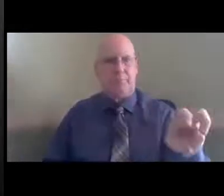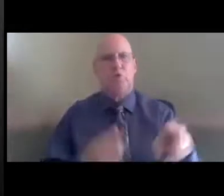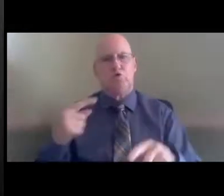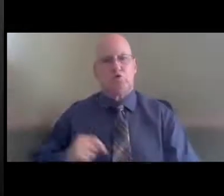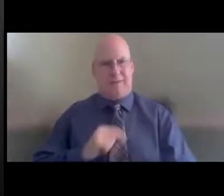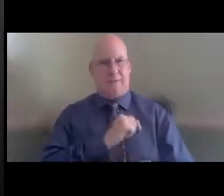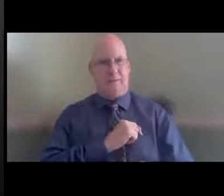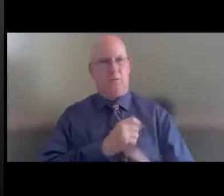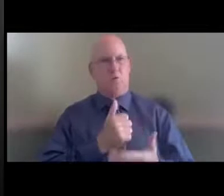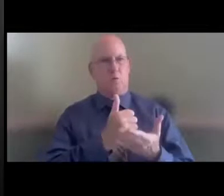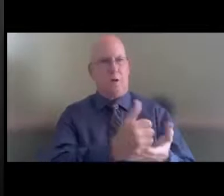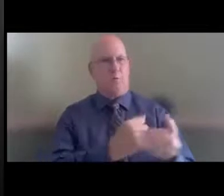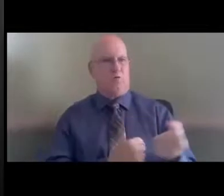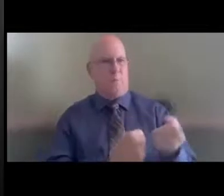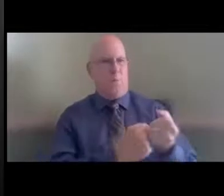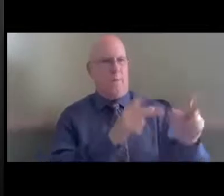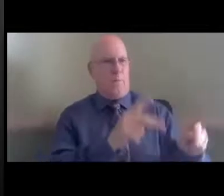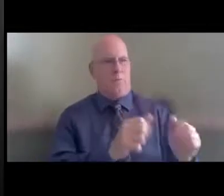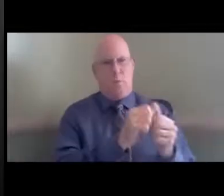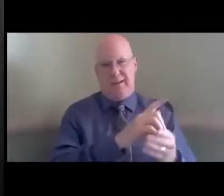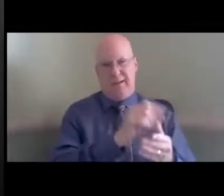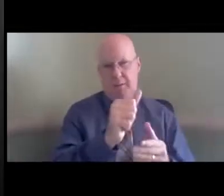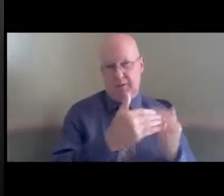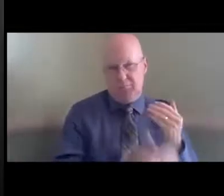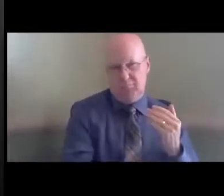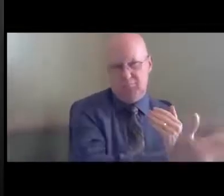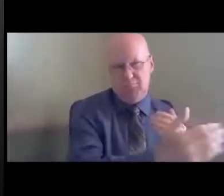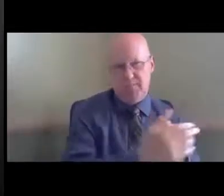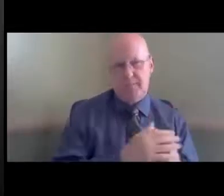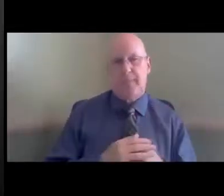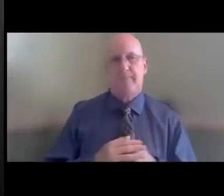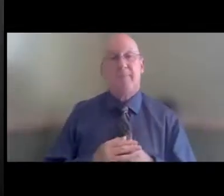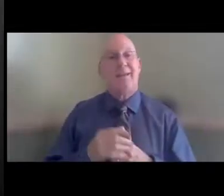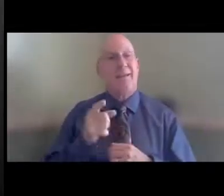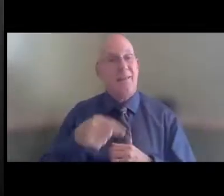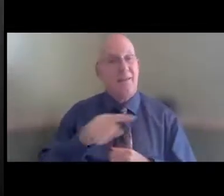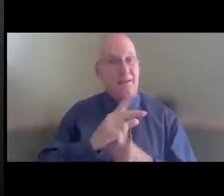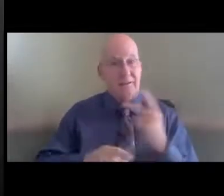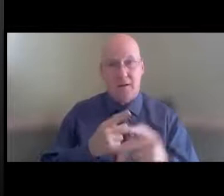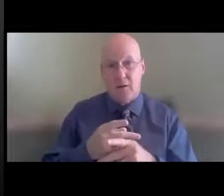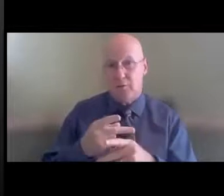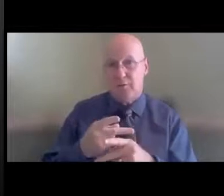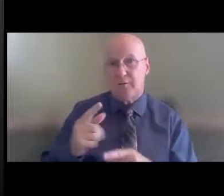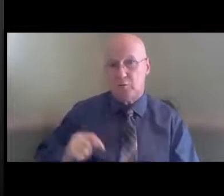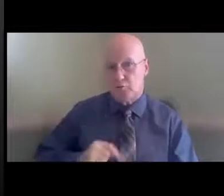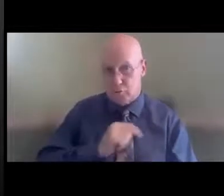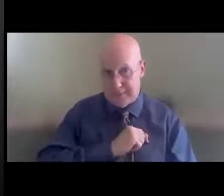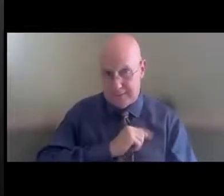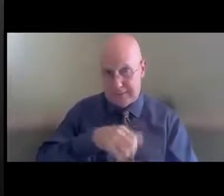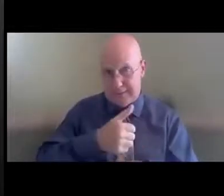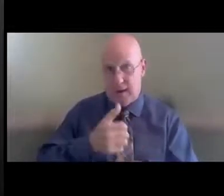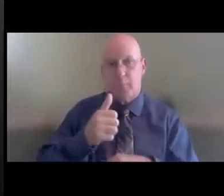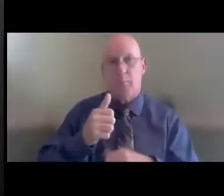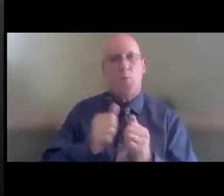that we would talk with families about. Generally, these types of trusts are set up with a specific